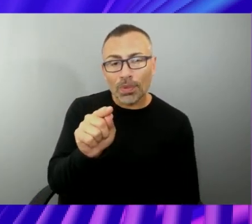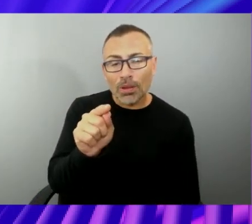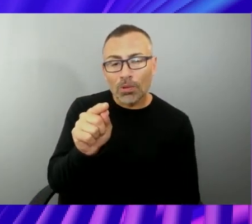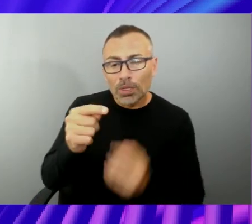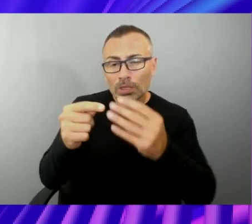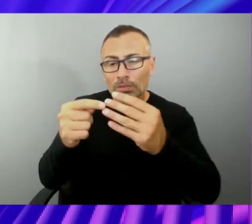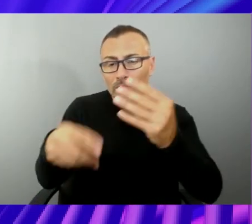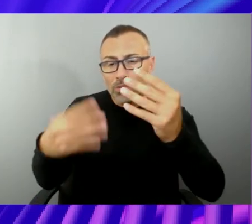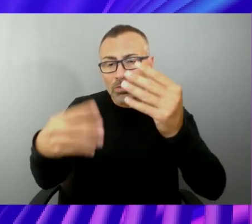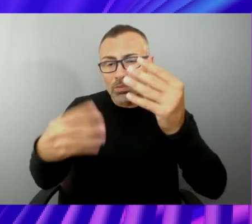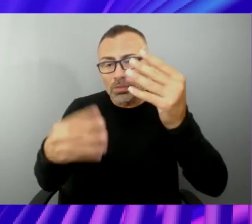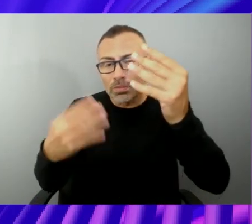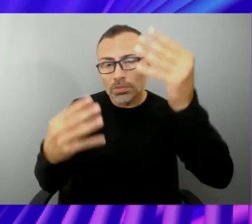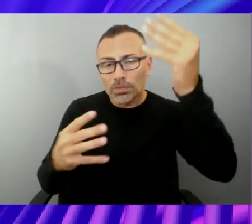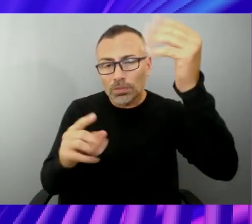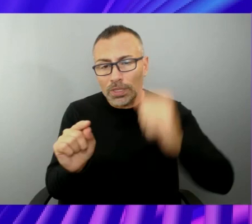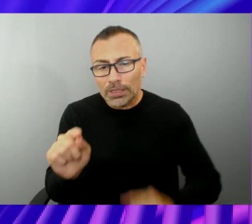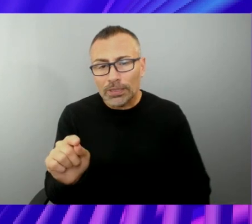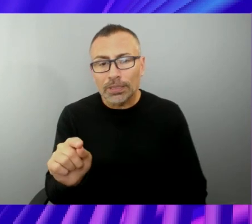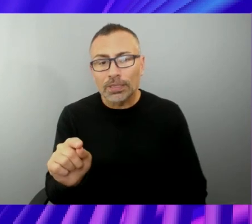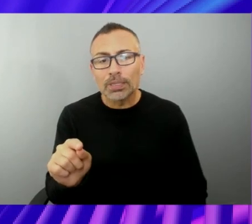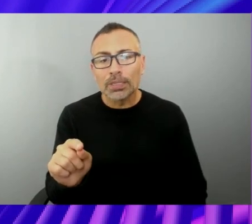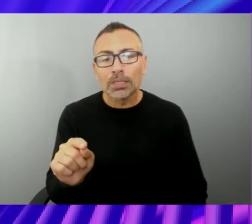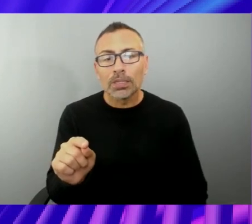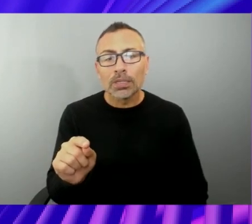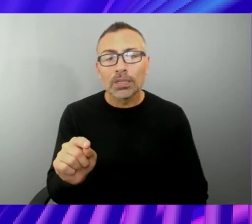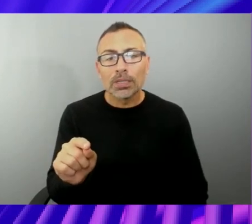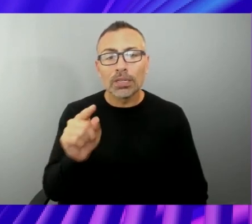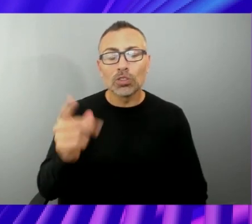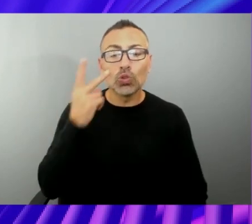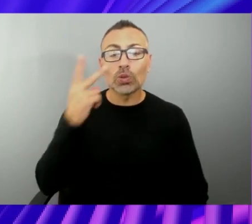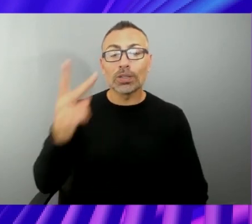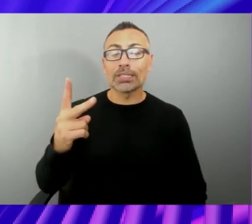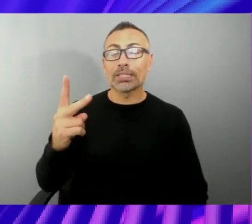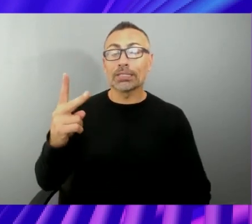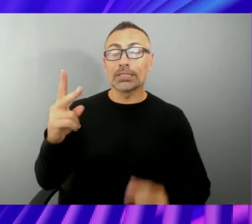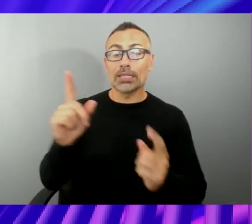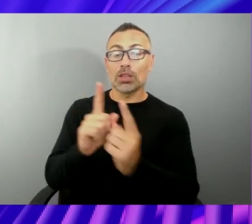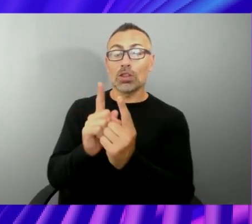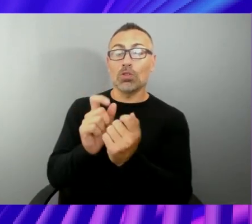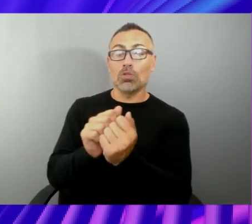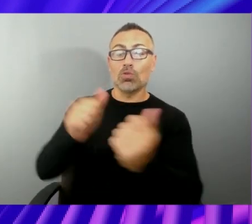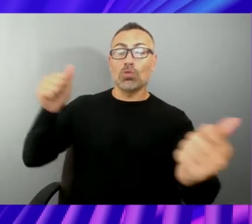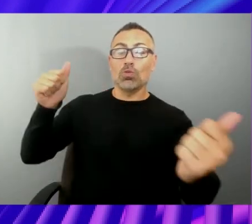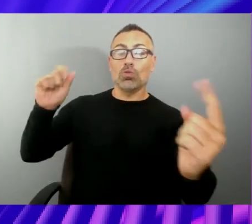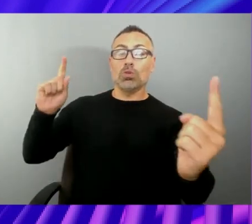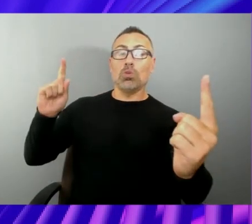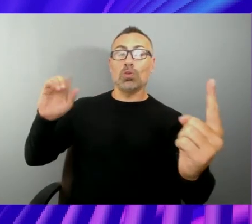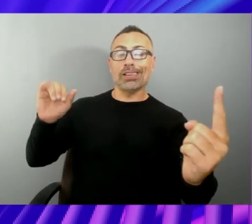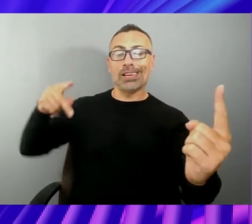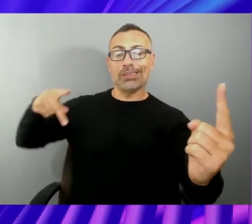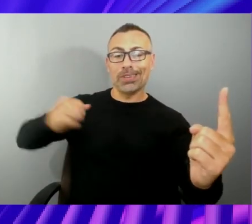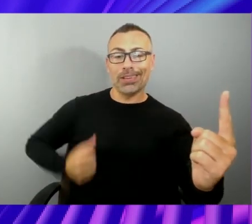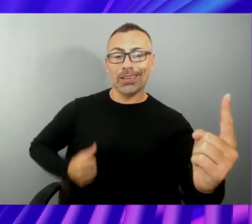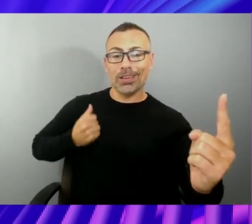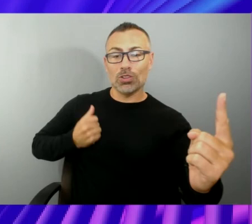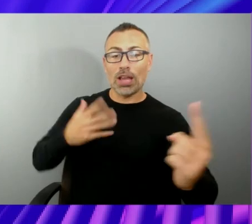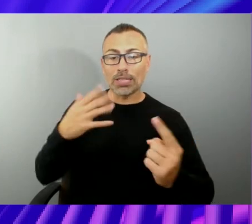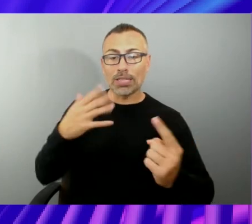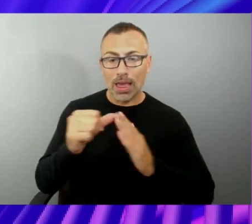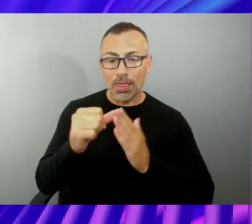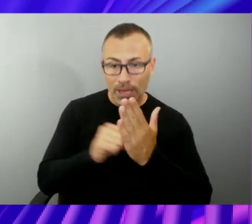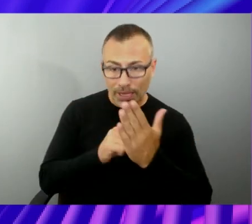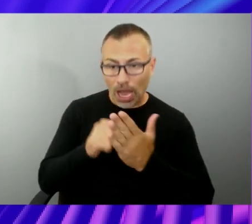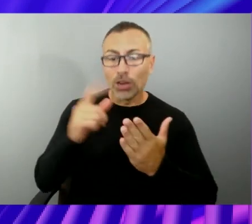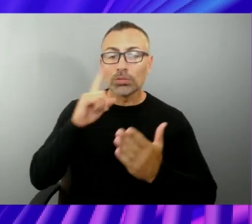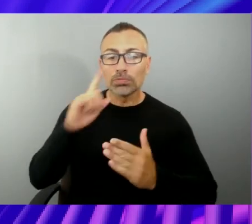here, you can see the remote IP address and the account that the finding triggered on. You can also